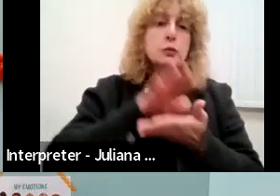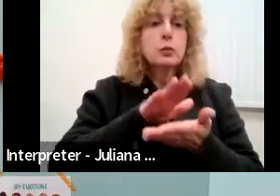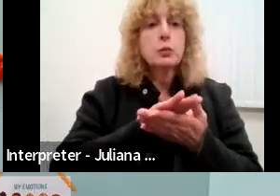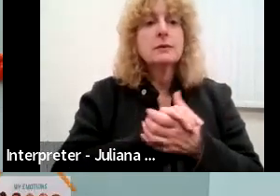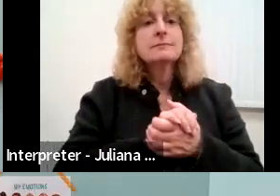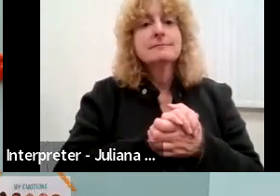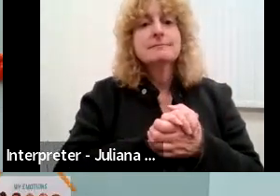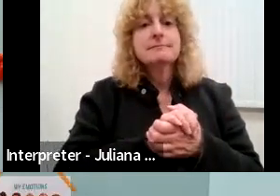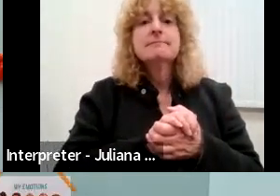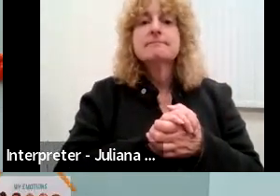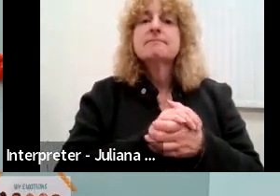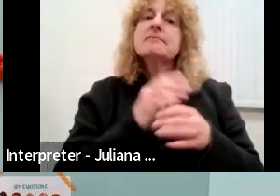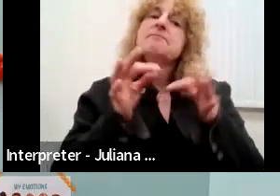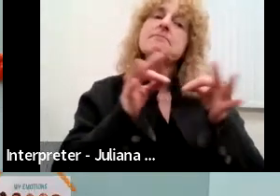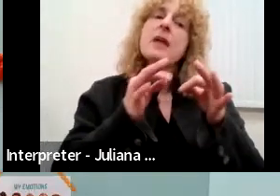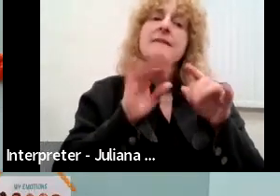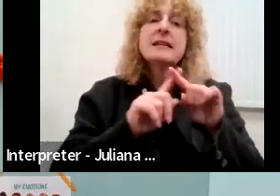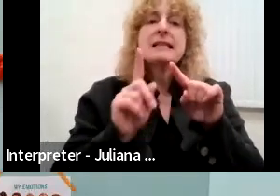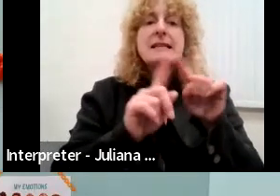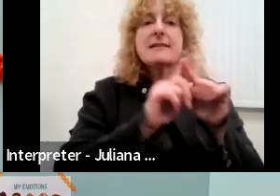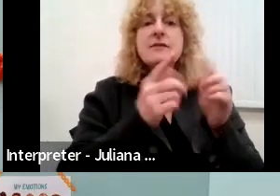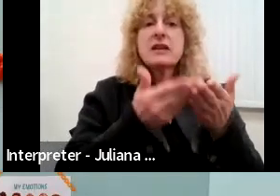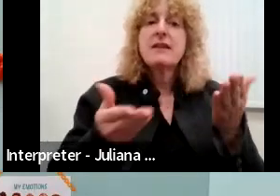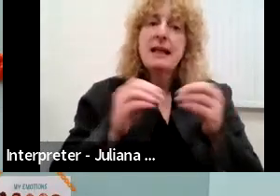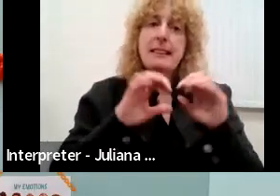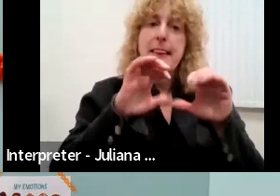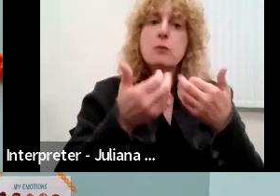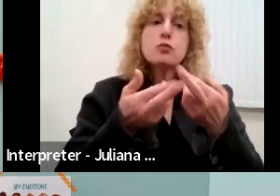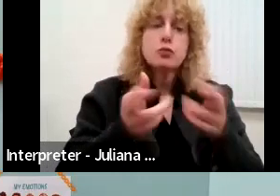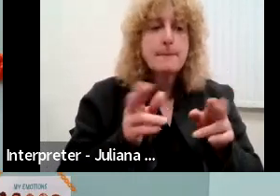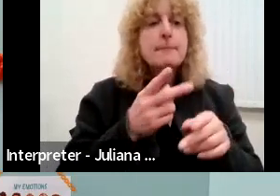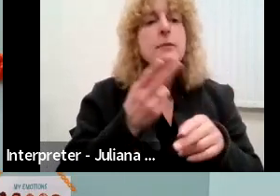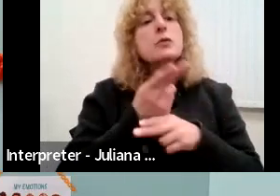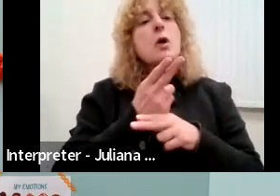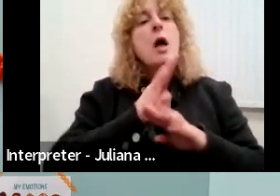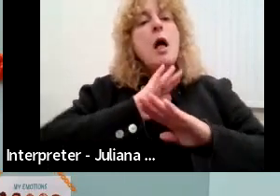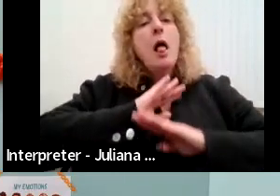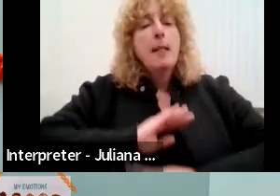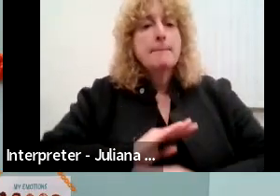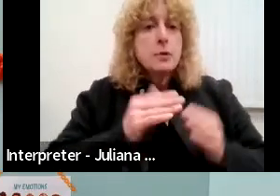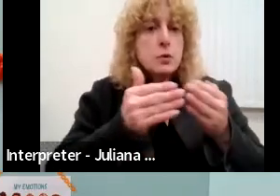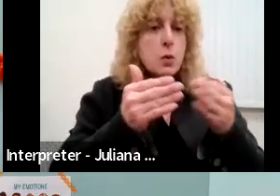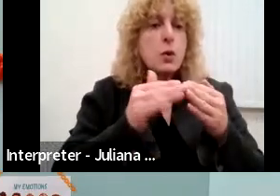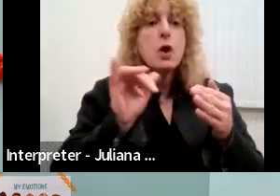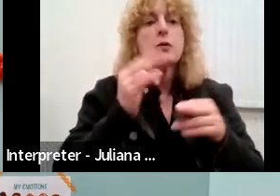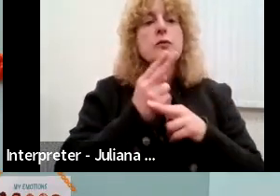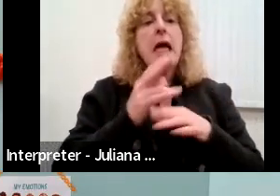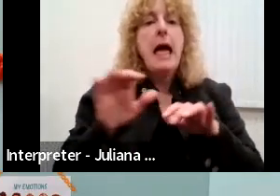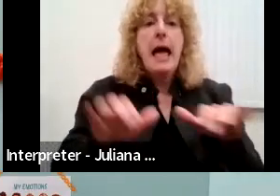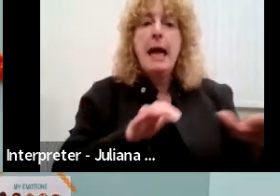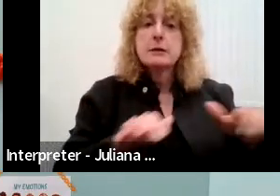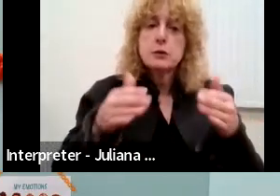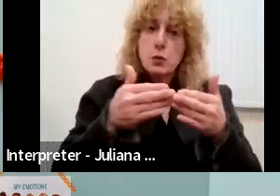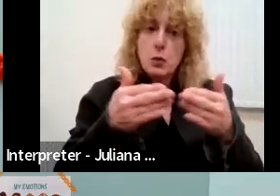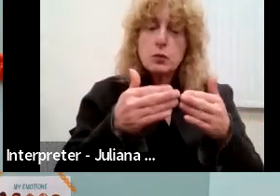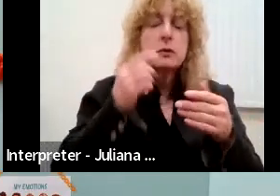So just some overview of different devices in the classroom, using calming corners, also using action corners.